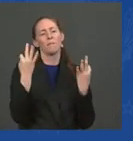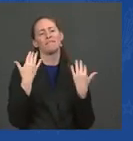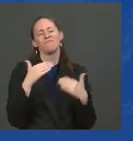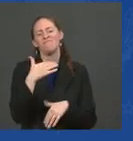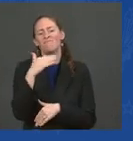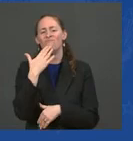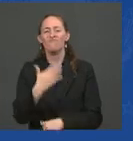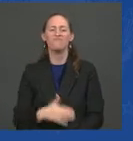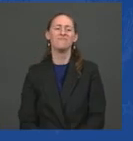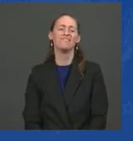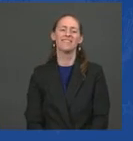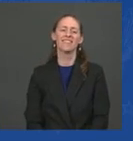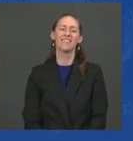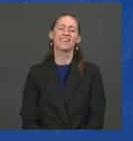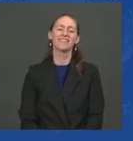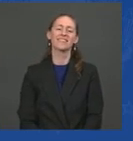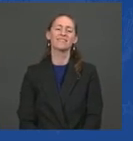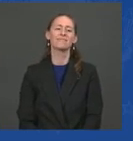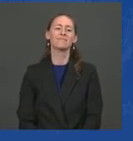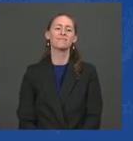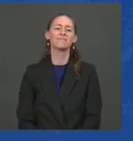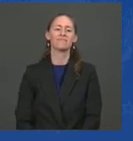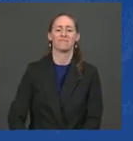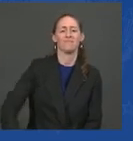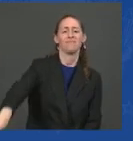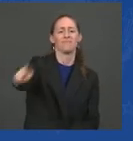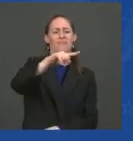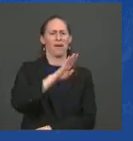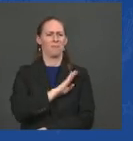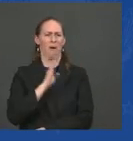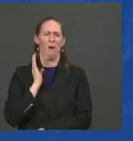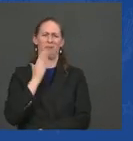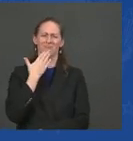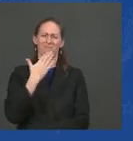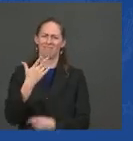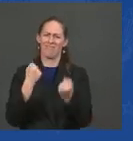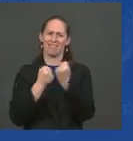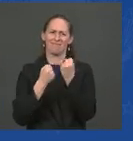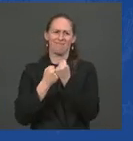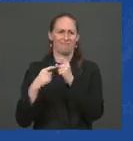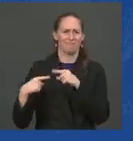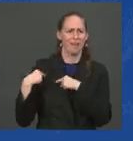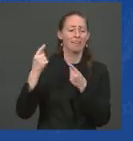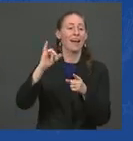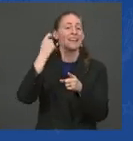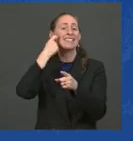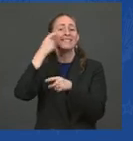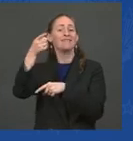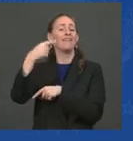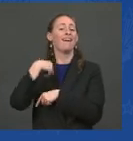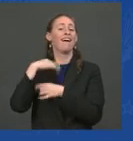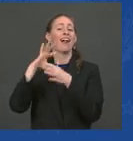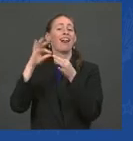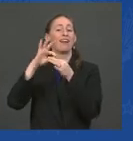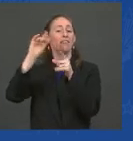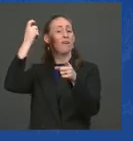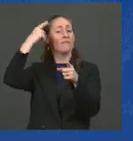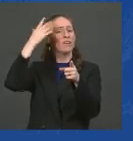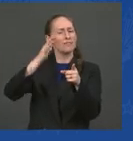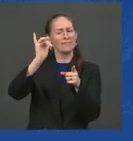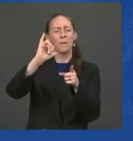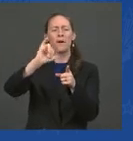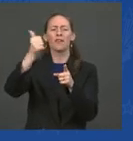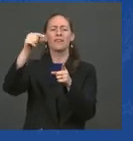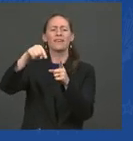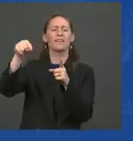way. I've had a wonderful board helping us out over the last year or so. I mentioned the governor, his help, and others. But Alan Lozowski and